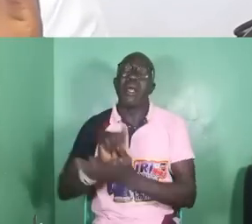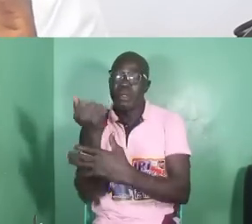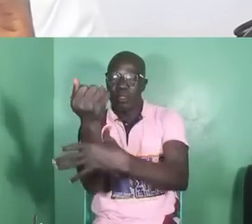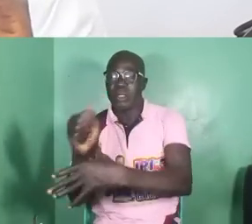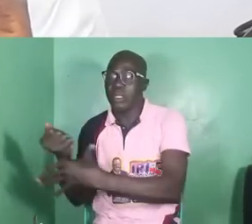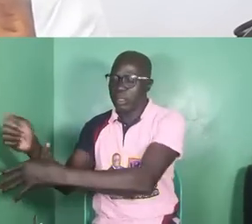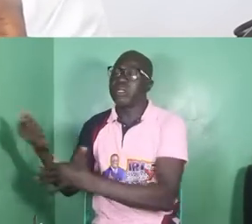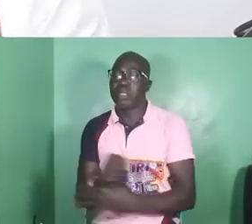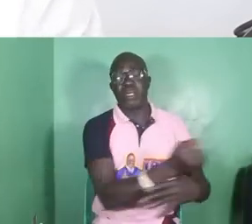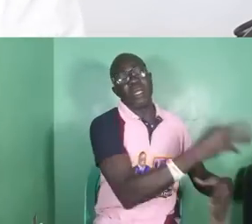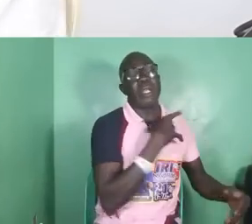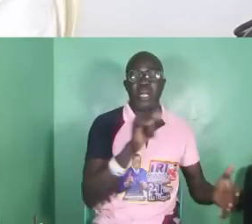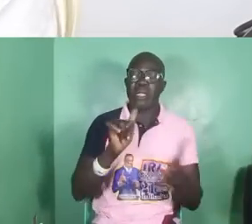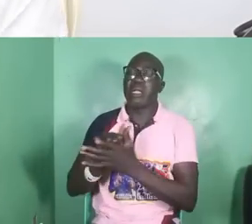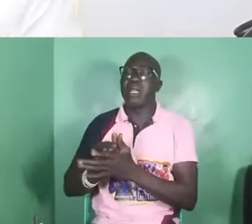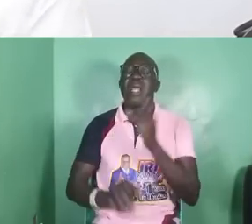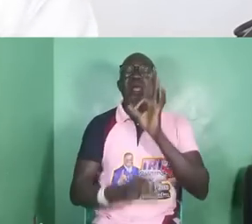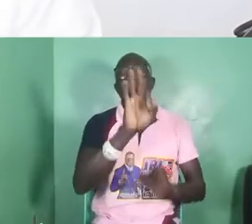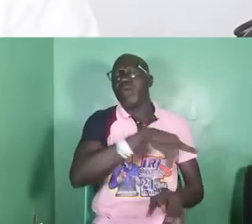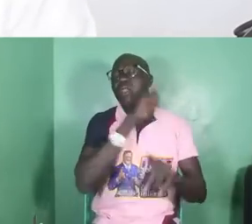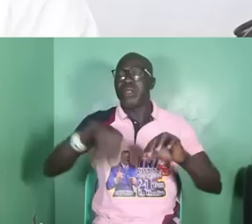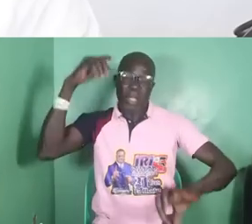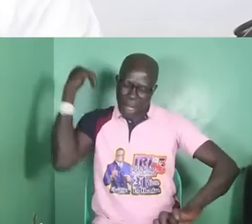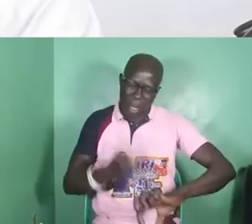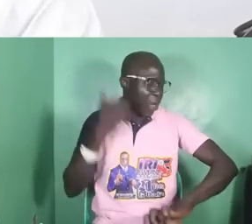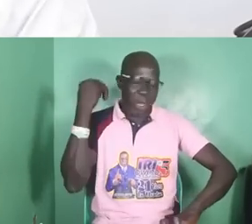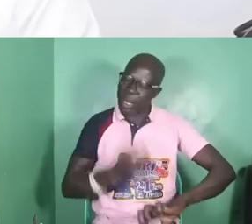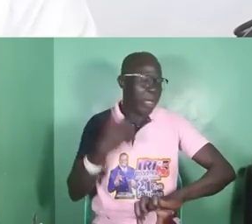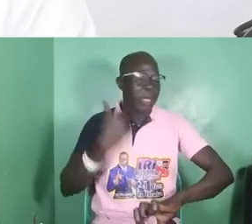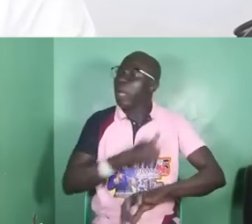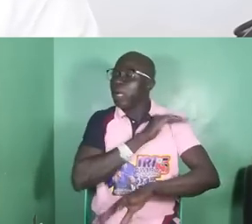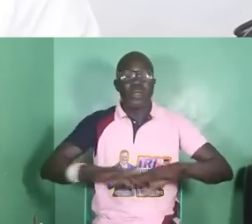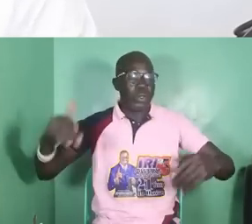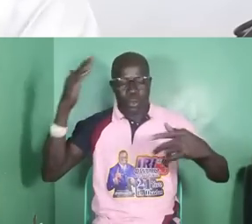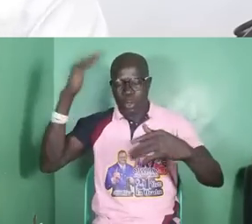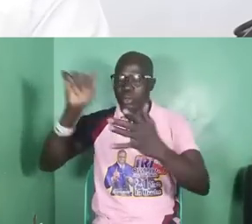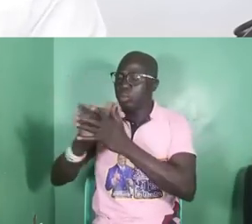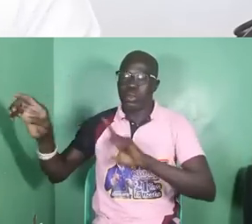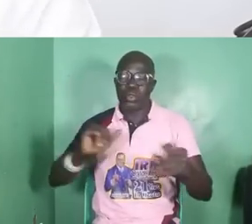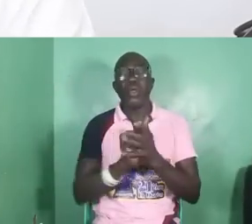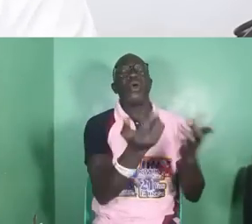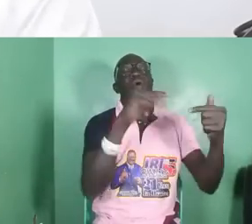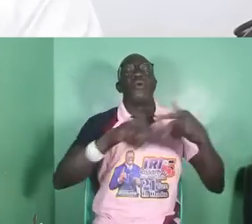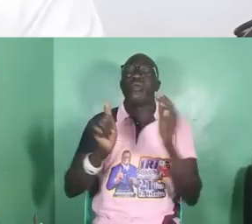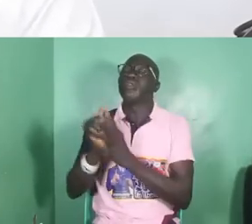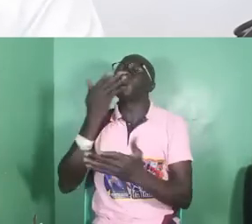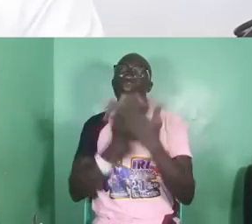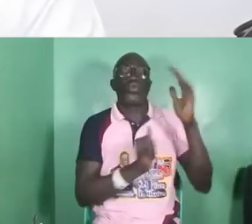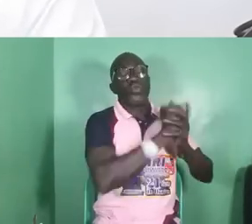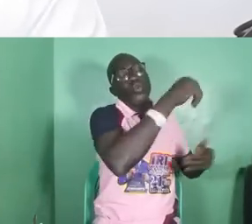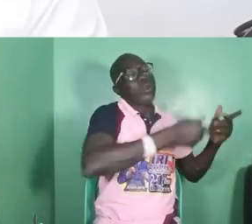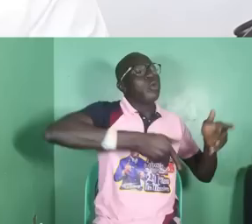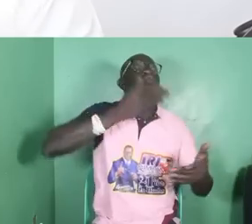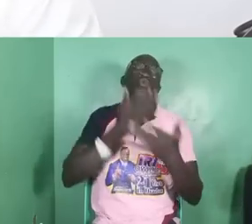100. They will be shared like that. And the one that is very tall. That it could not matter about you. You bring them